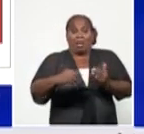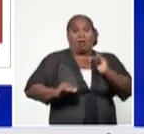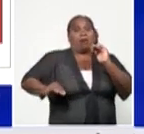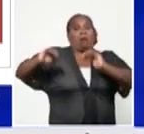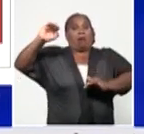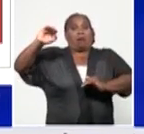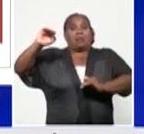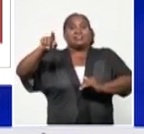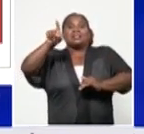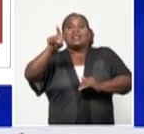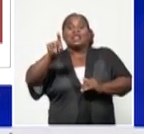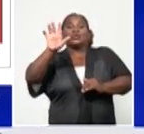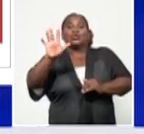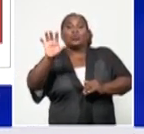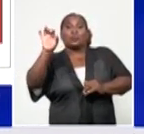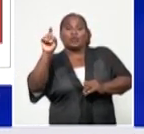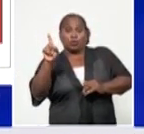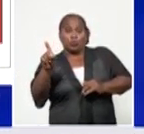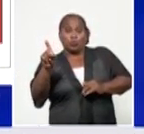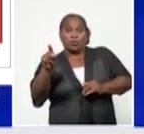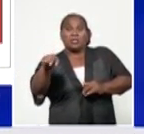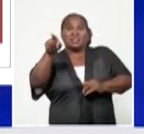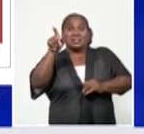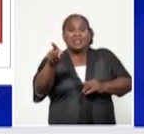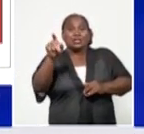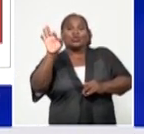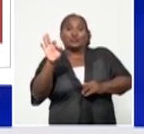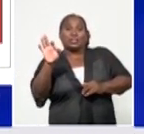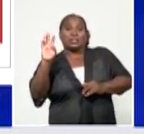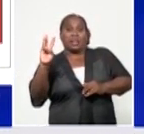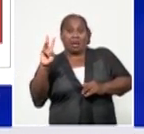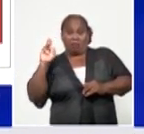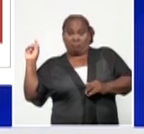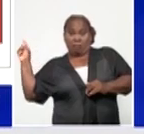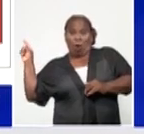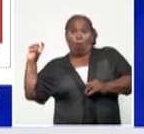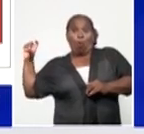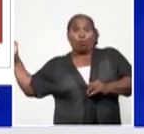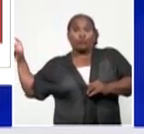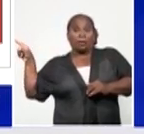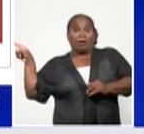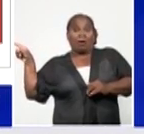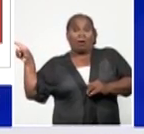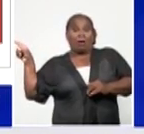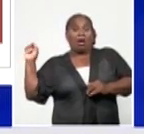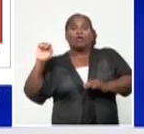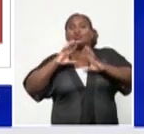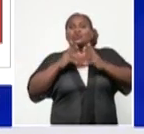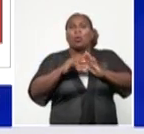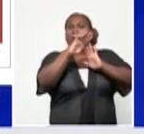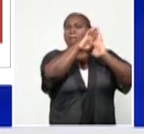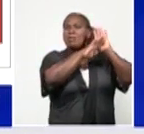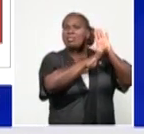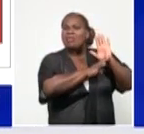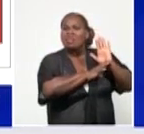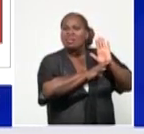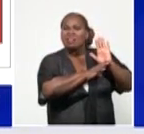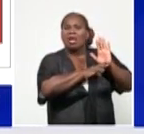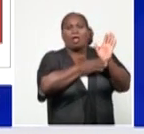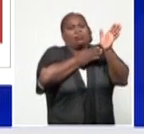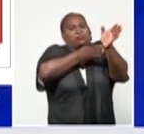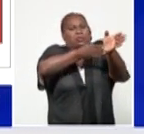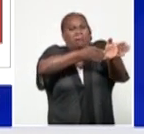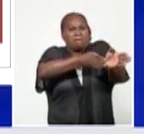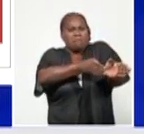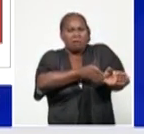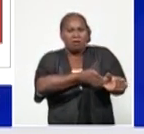to COVID-19 response measures, we've managed to contain and control the virus. This has not been the case, however, over the last